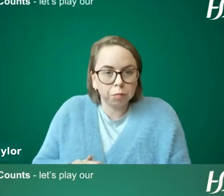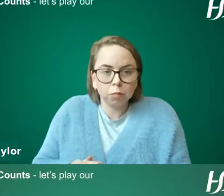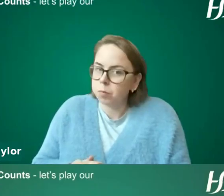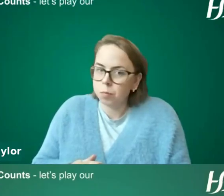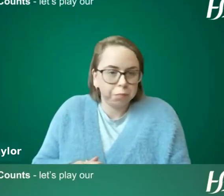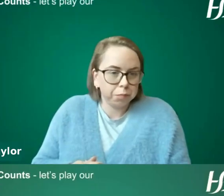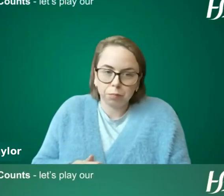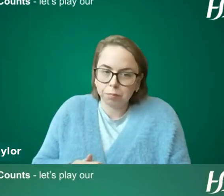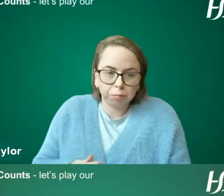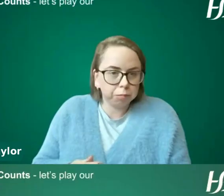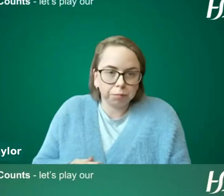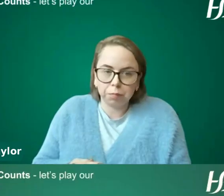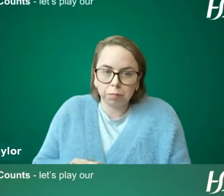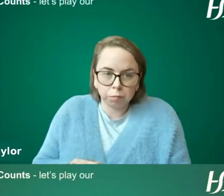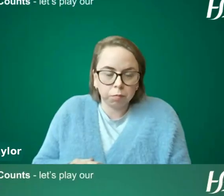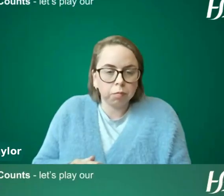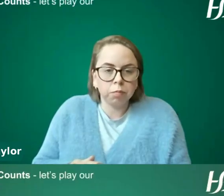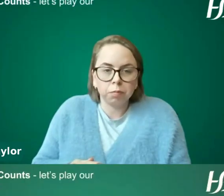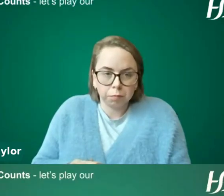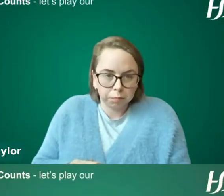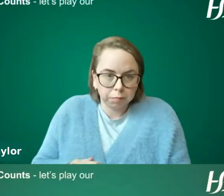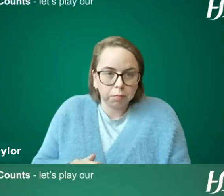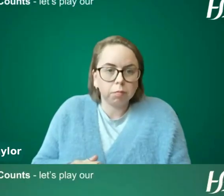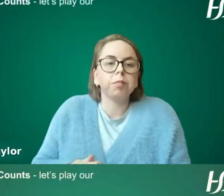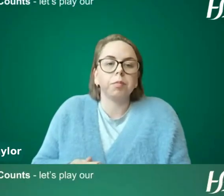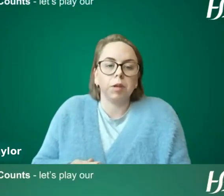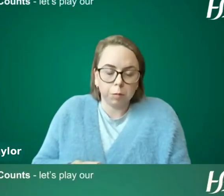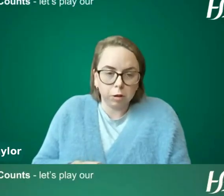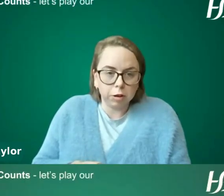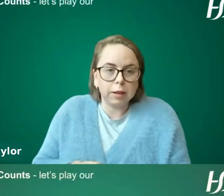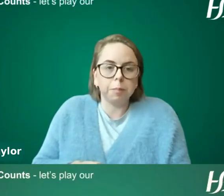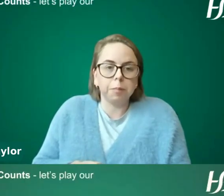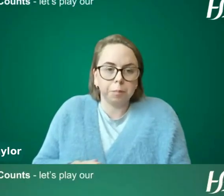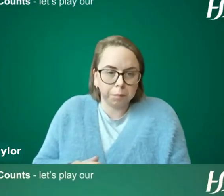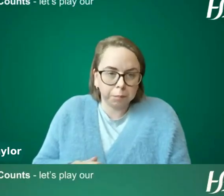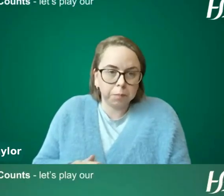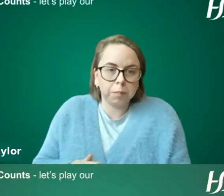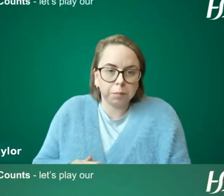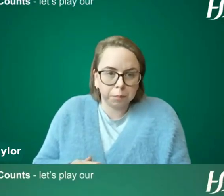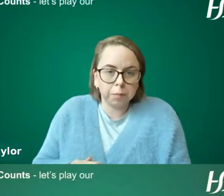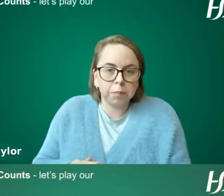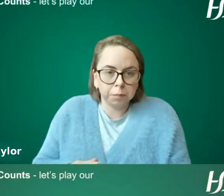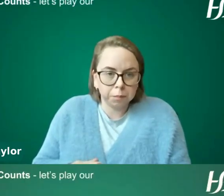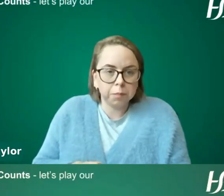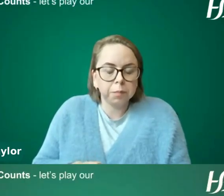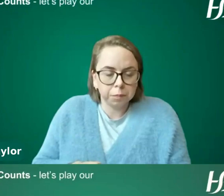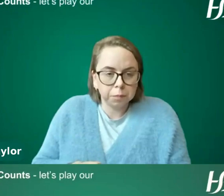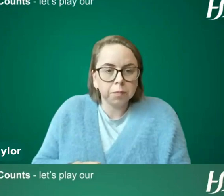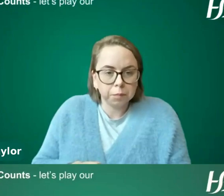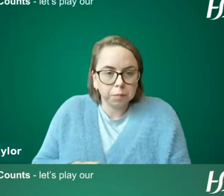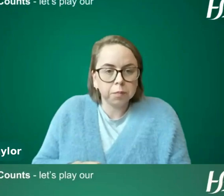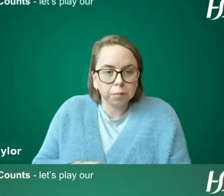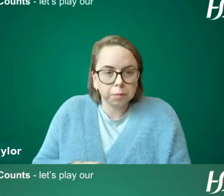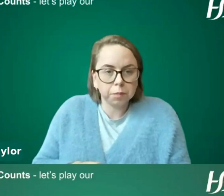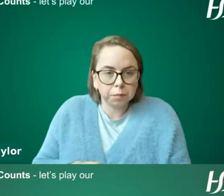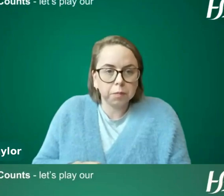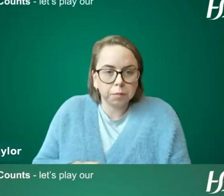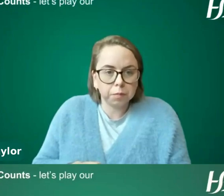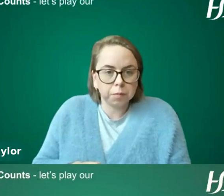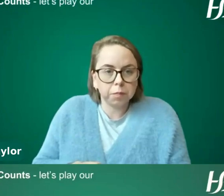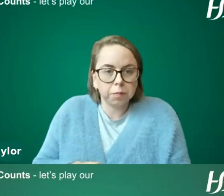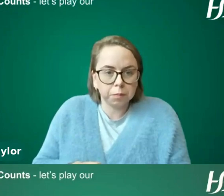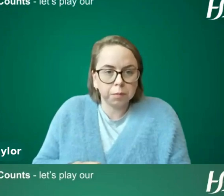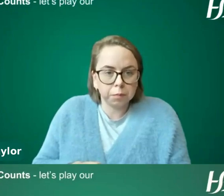working alone, you're working with other colleagues, other sectors. A lot of the work that you are doing there in terms of